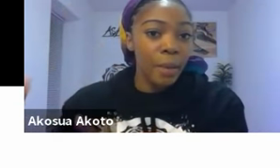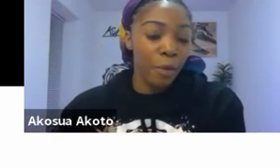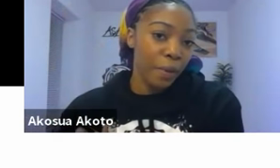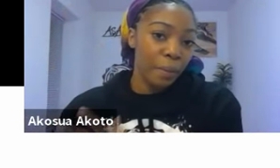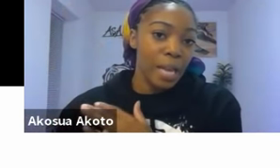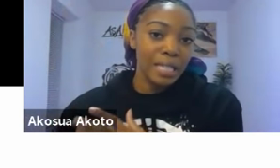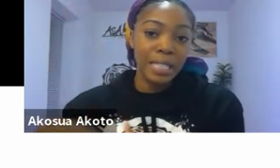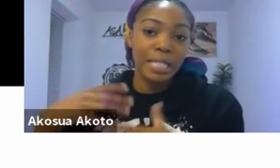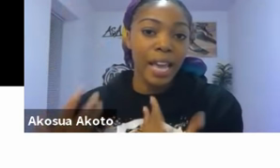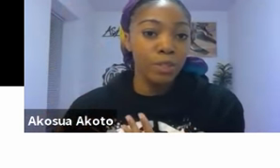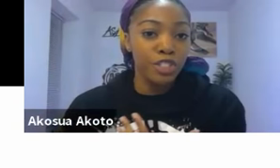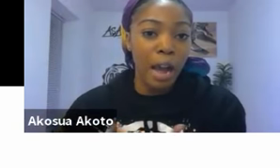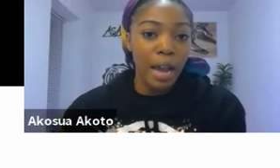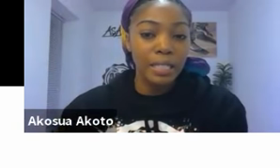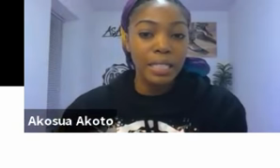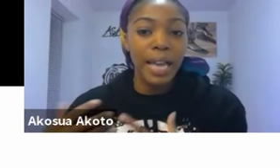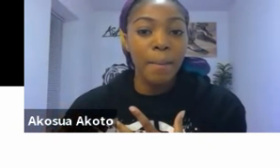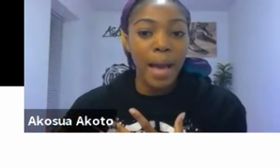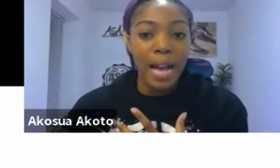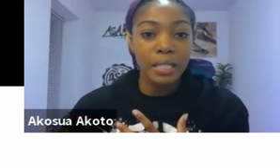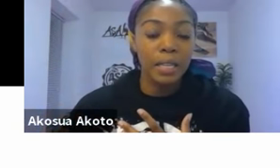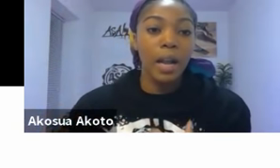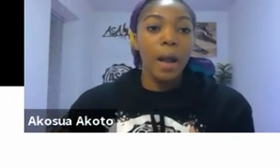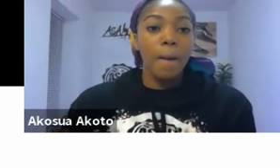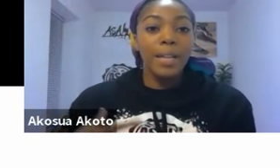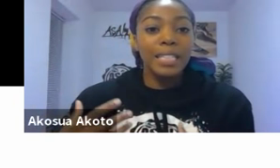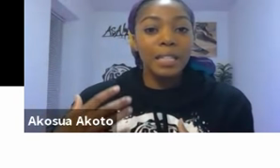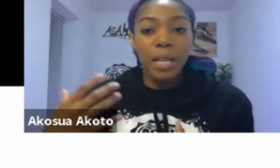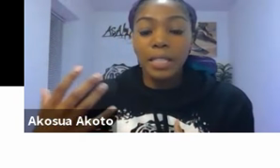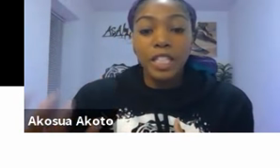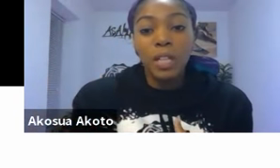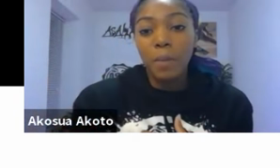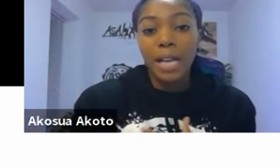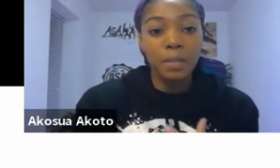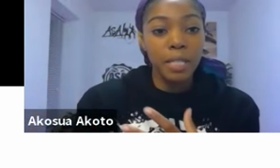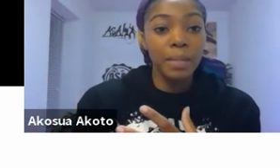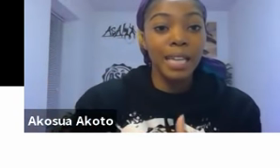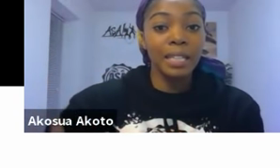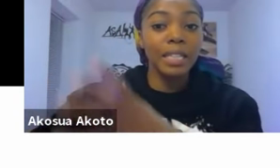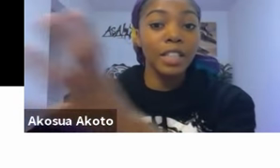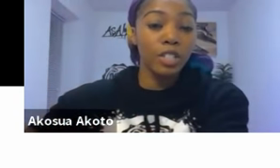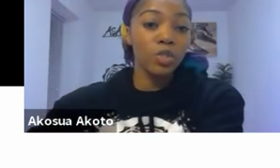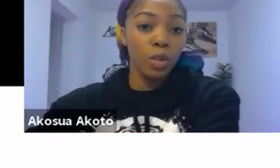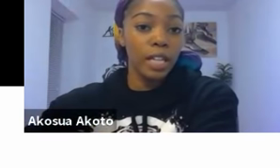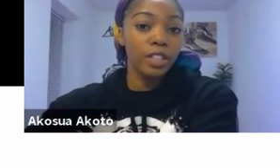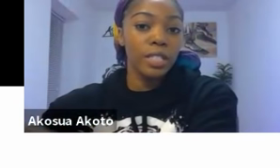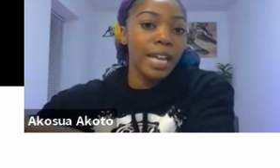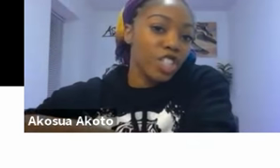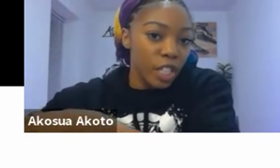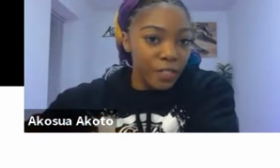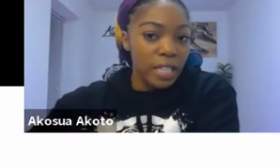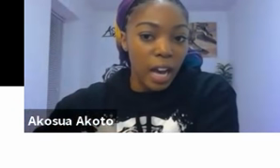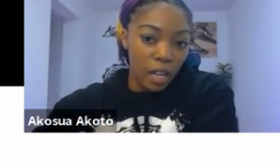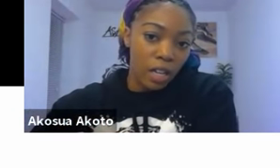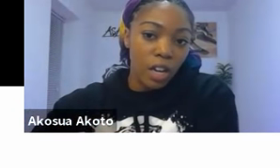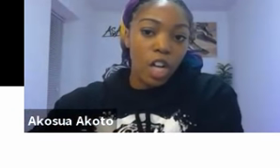the same rhythm, it's the same shine, it's the same mass. But this one could possibly be telling another